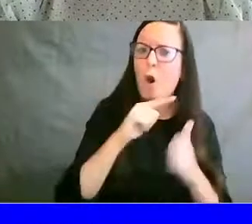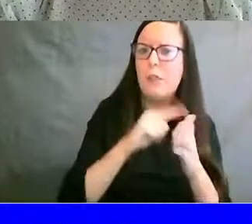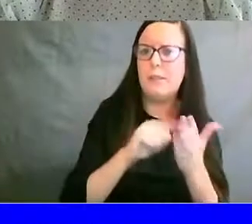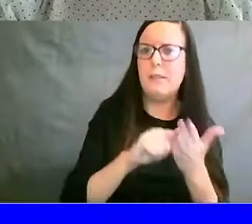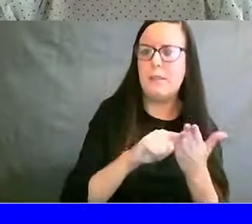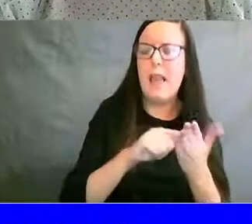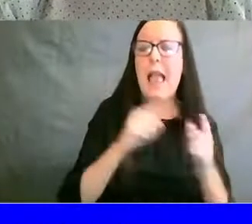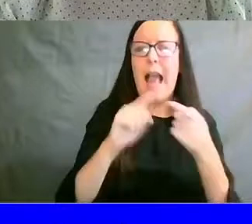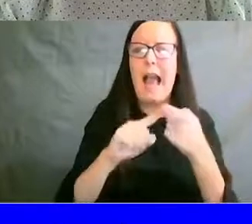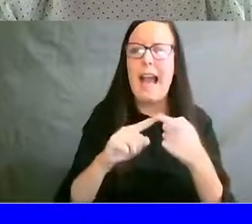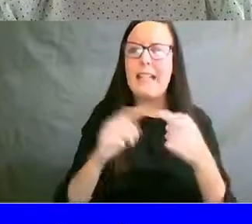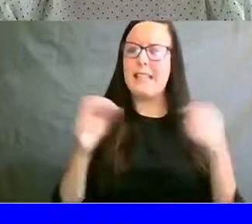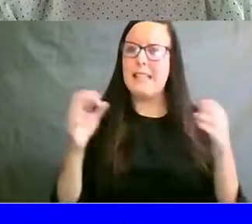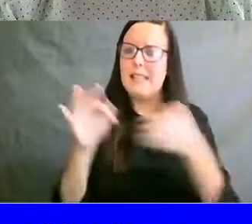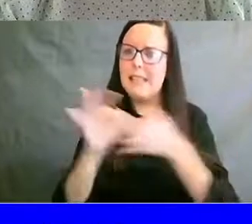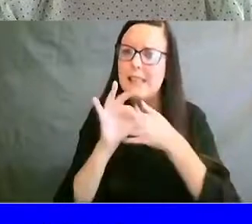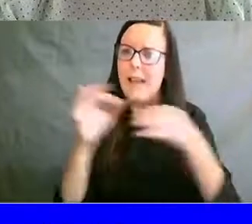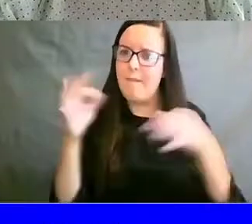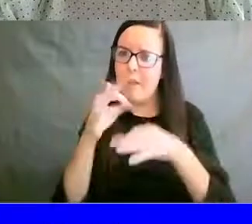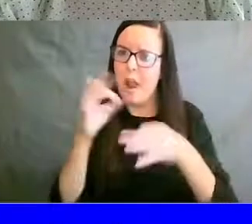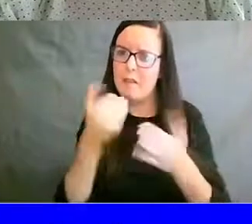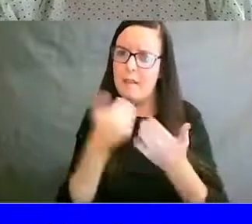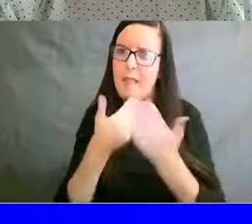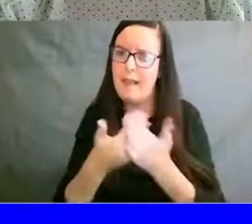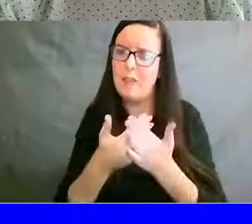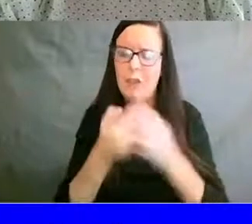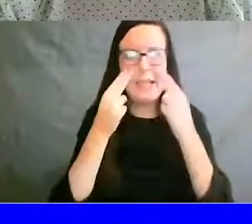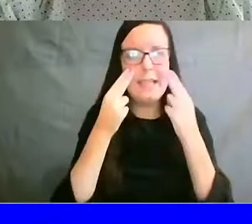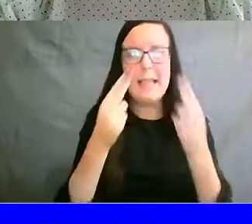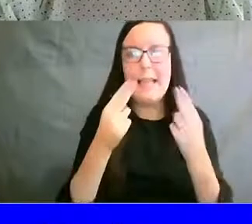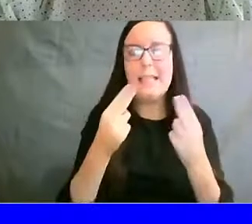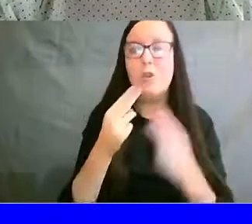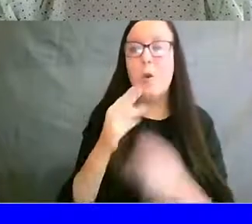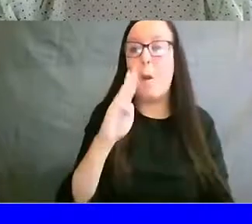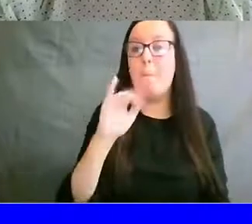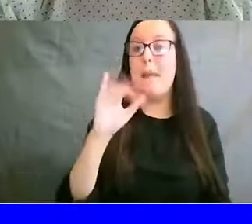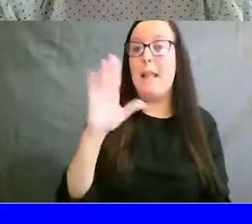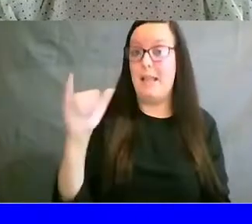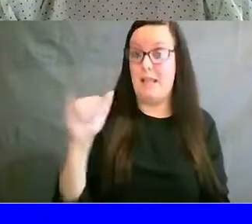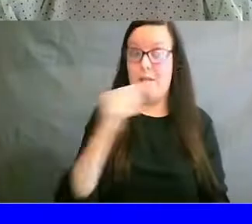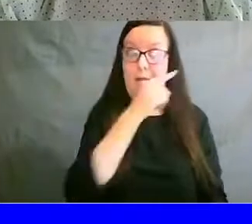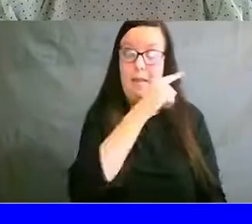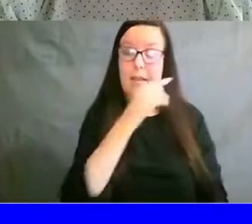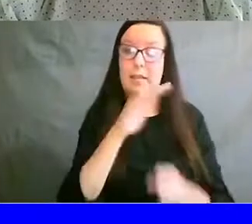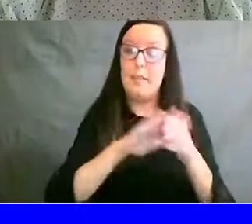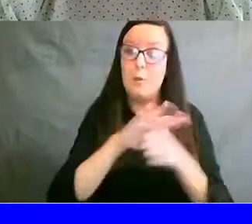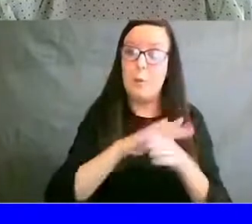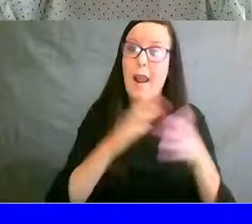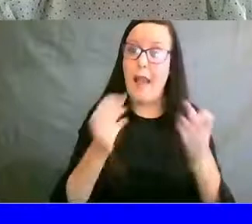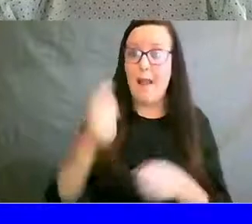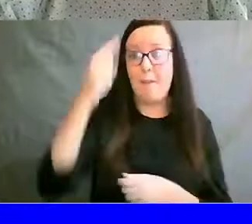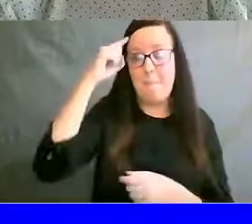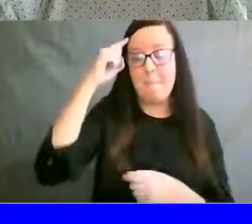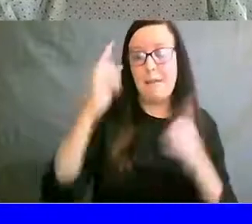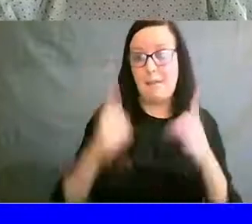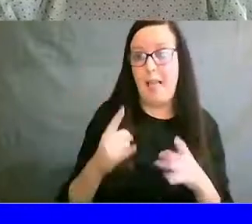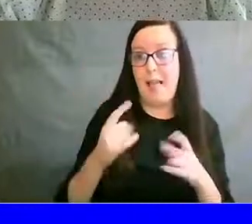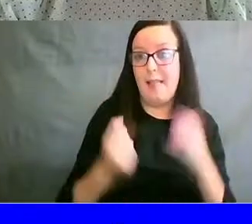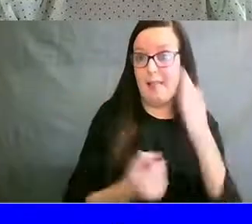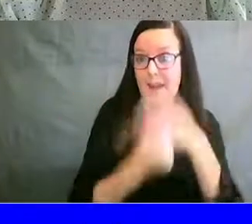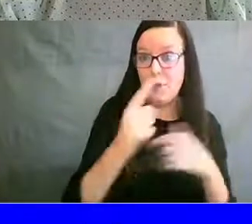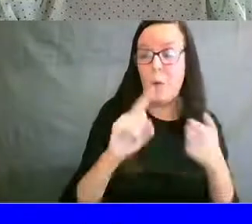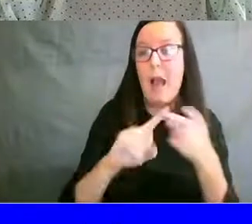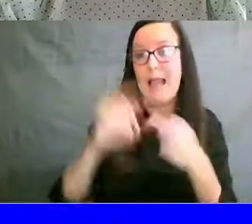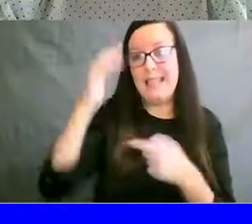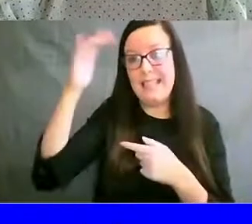safeguarding legislation. So in this particular instance, Billy has an intellectual disability and also has mental health issues as well. He lives with his father